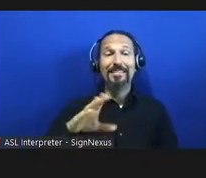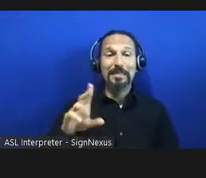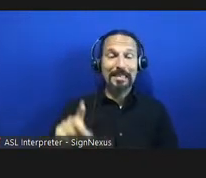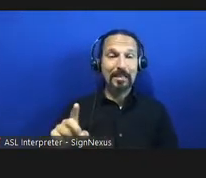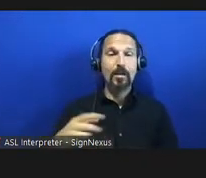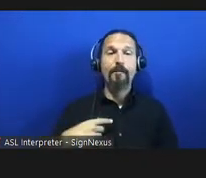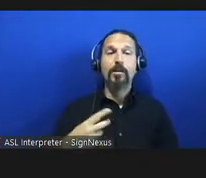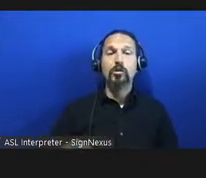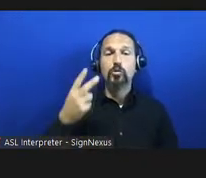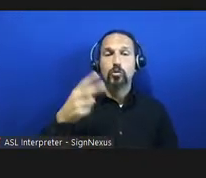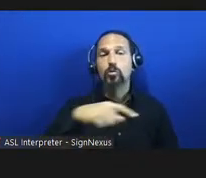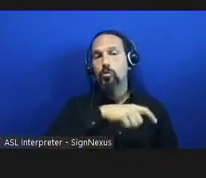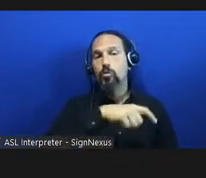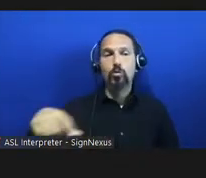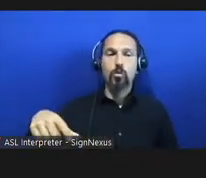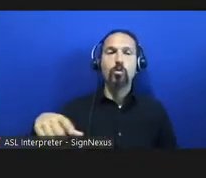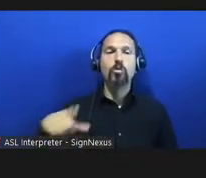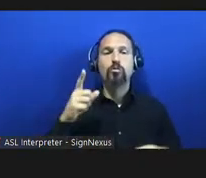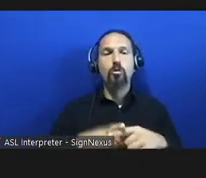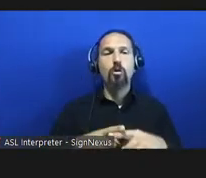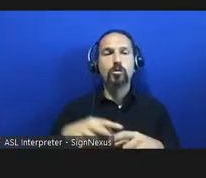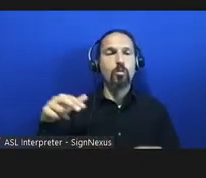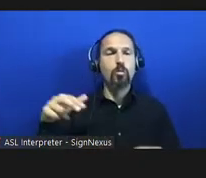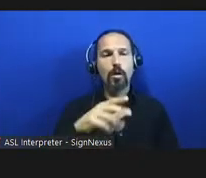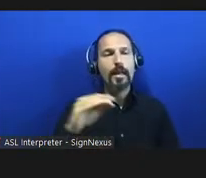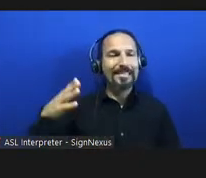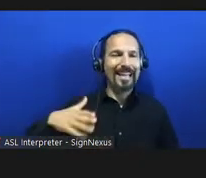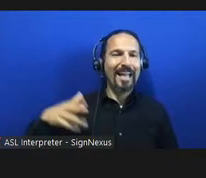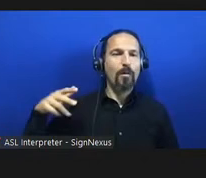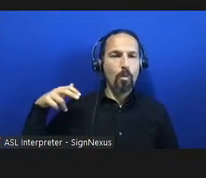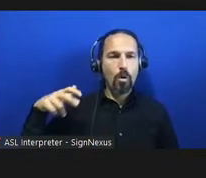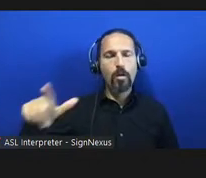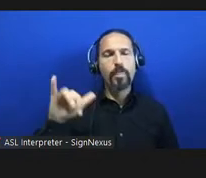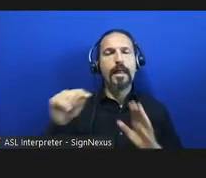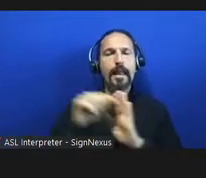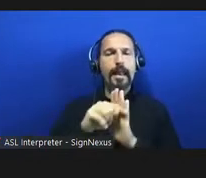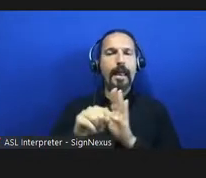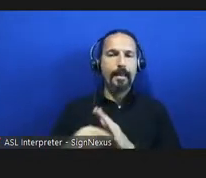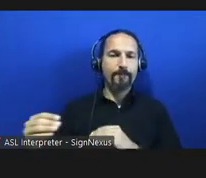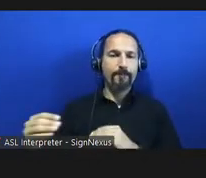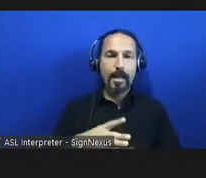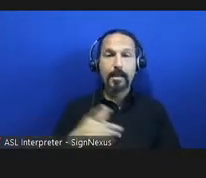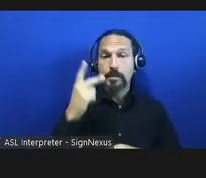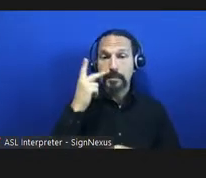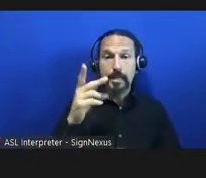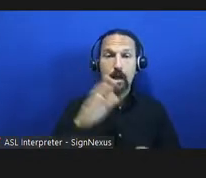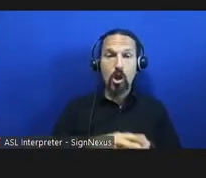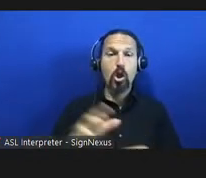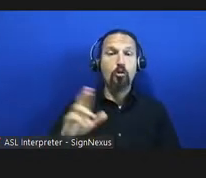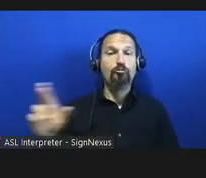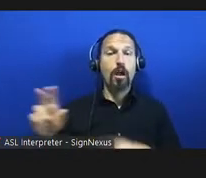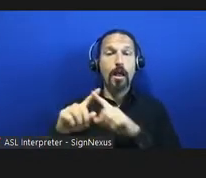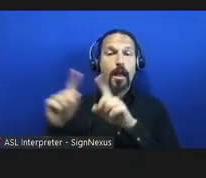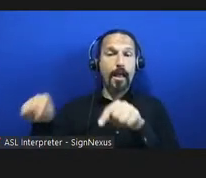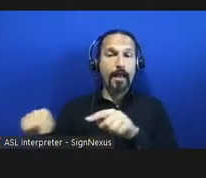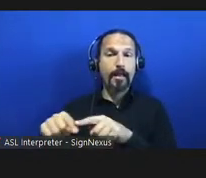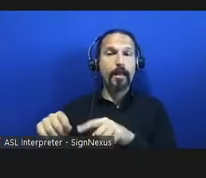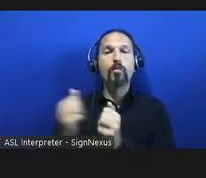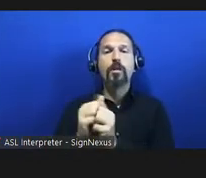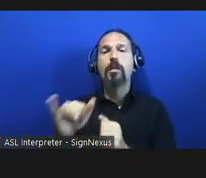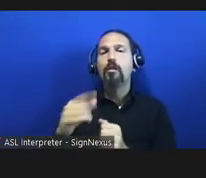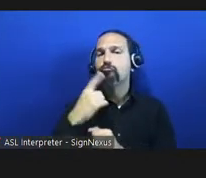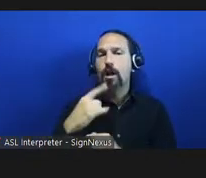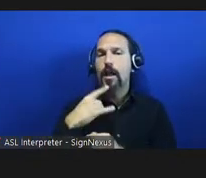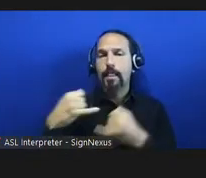there are two crosswalks and one sidewalk that would be adversely affected you can see here on the right with the red